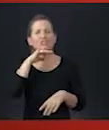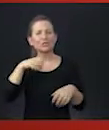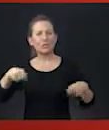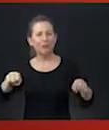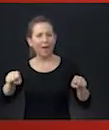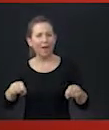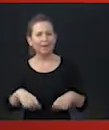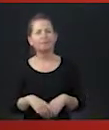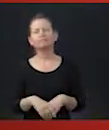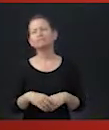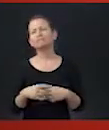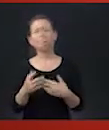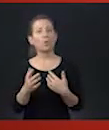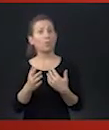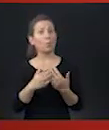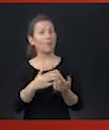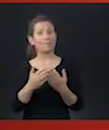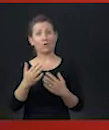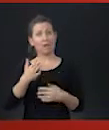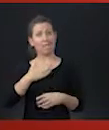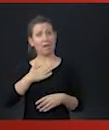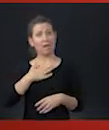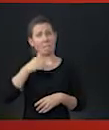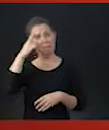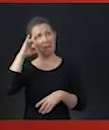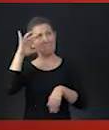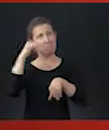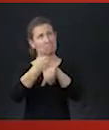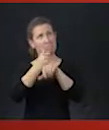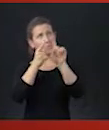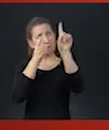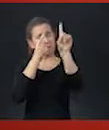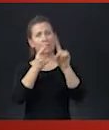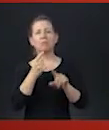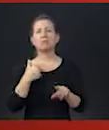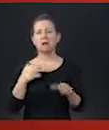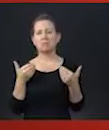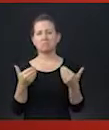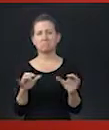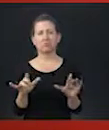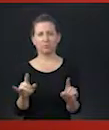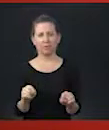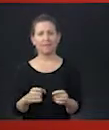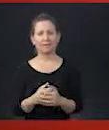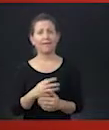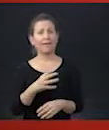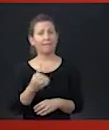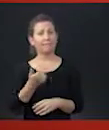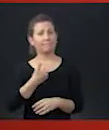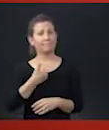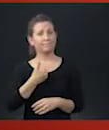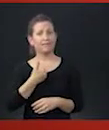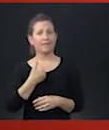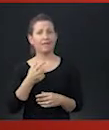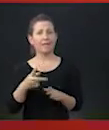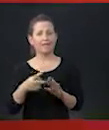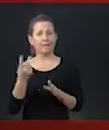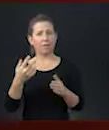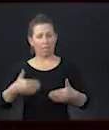basically whatever I set my goals to, I end up doing it. And I am a double